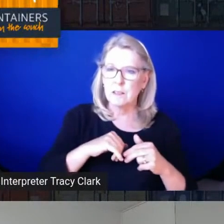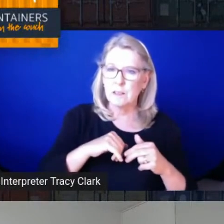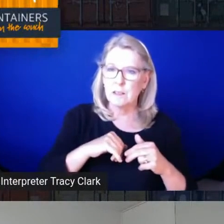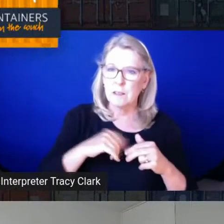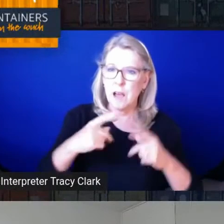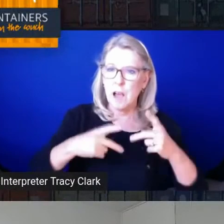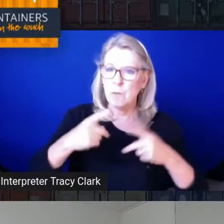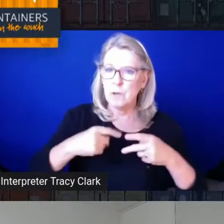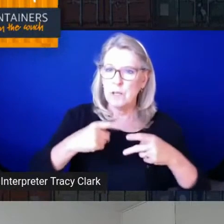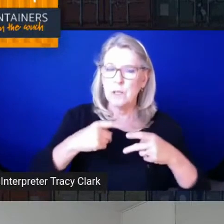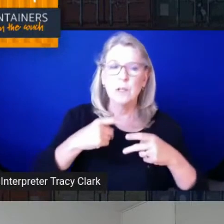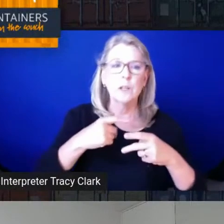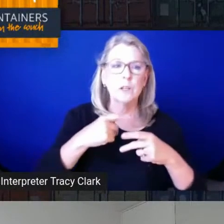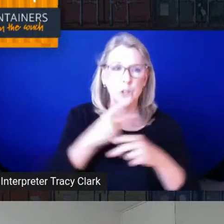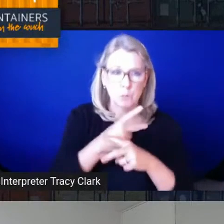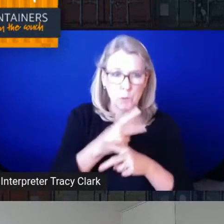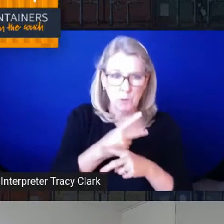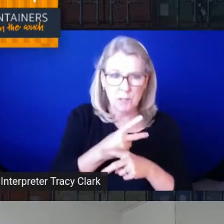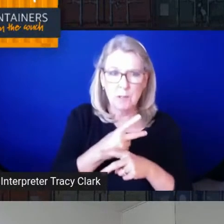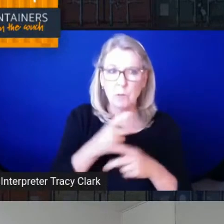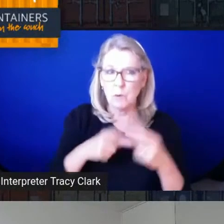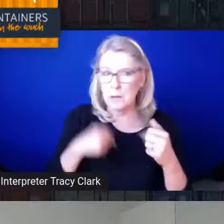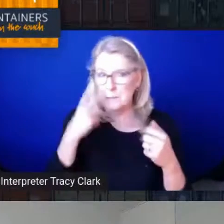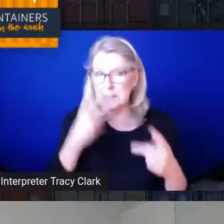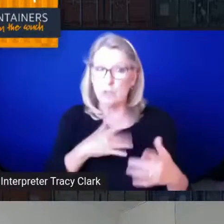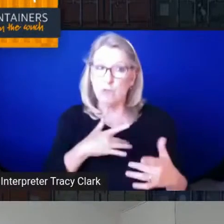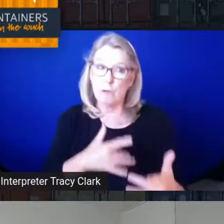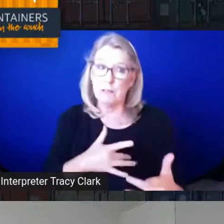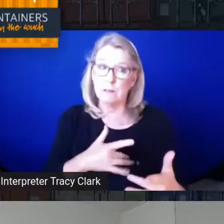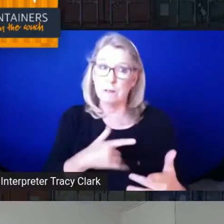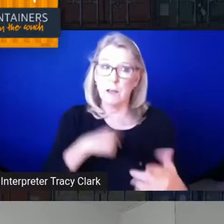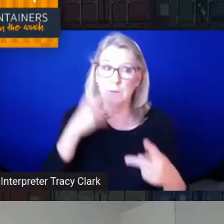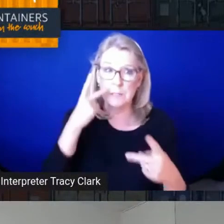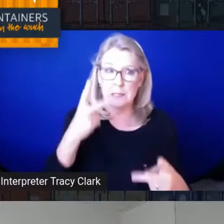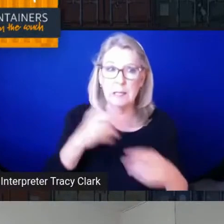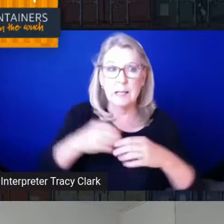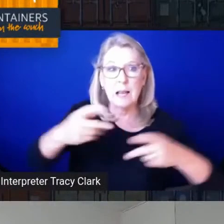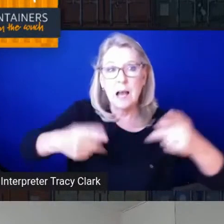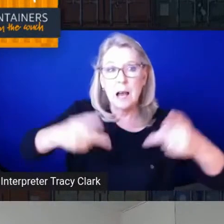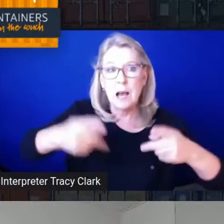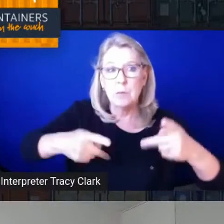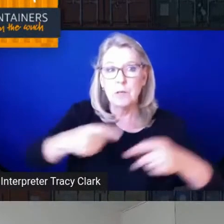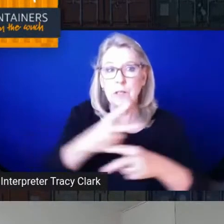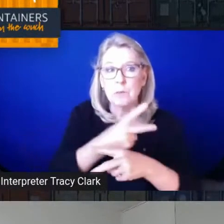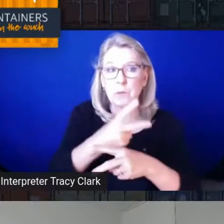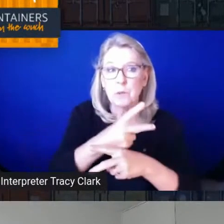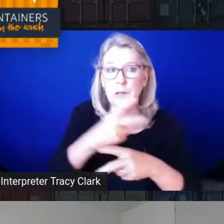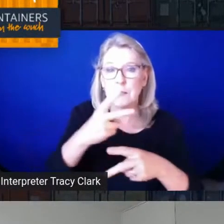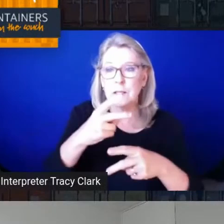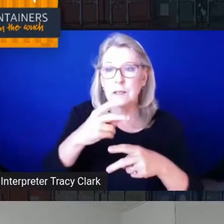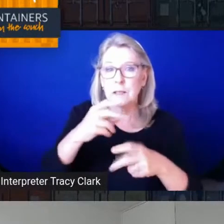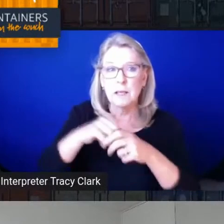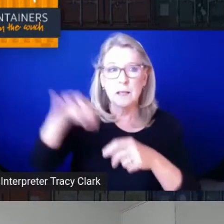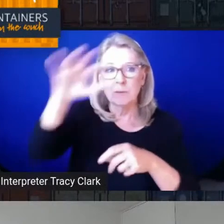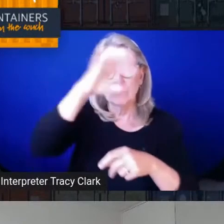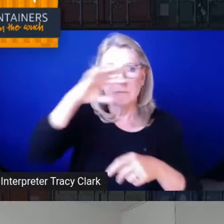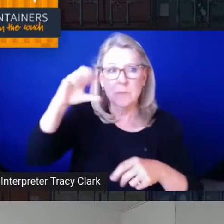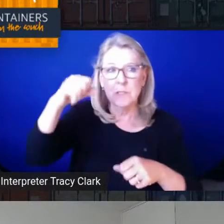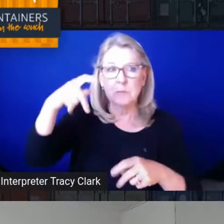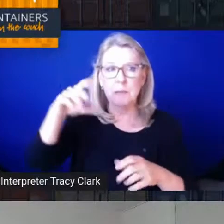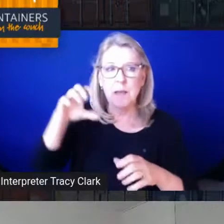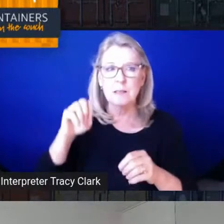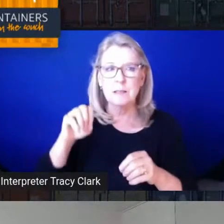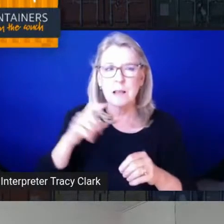been seeing in hybrid computing in the space. I think what I've been noticing is that there is definitely a need. It's like people are starting